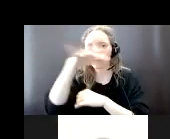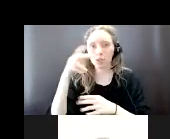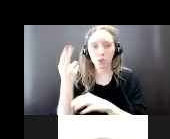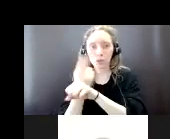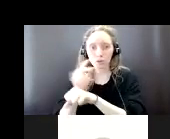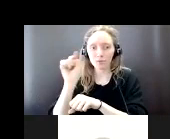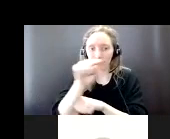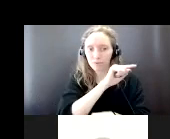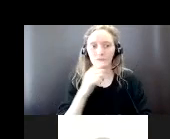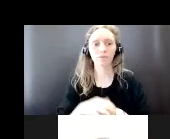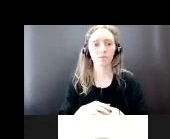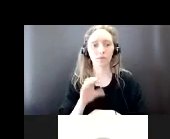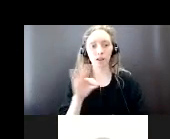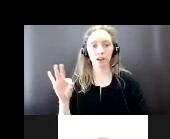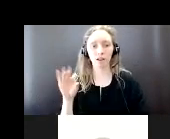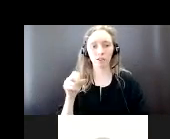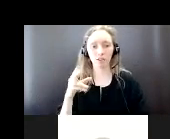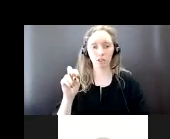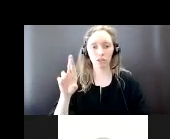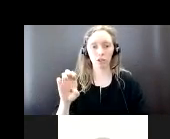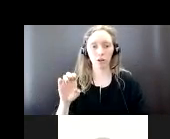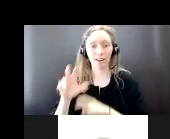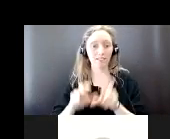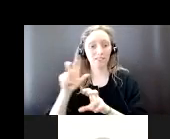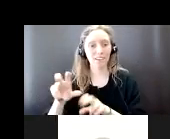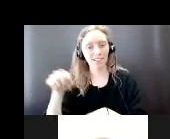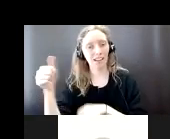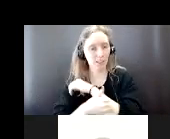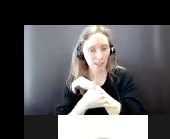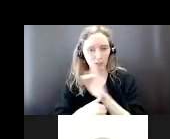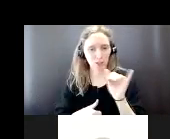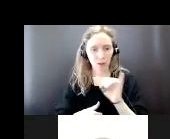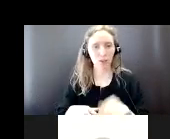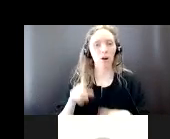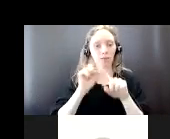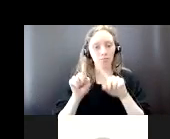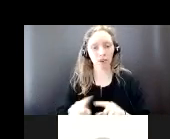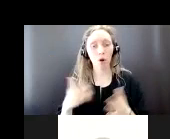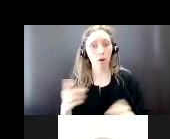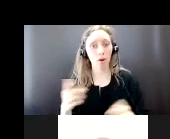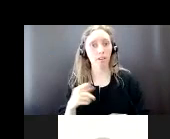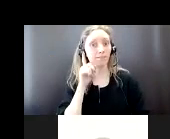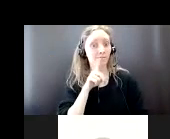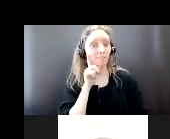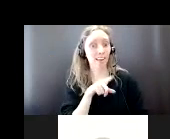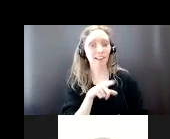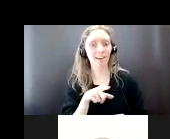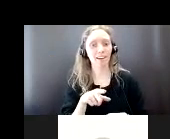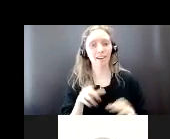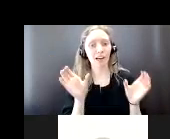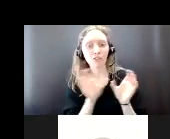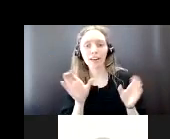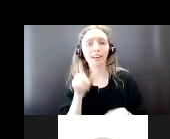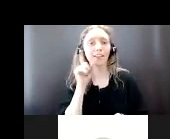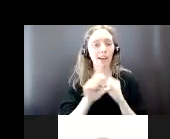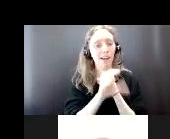for a well-known financial company selling products that this company doesn't offer, or they're saying they have certain accreditations. And